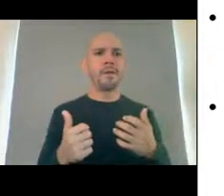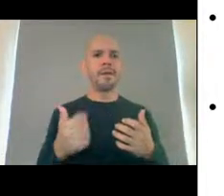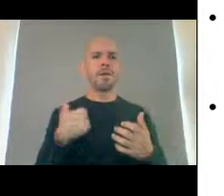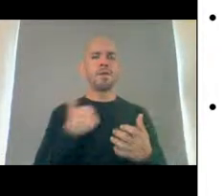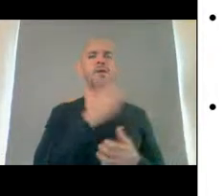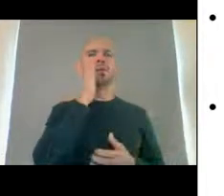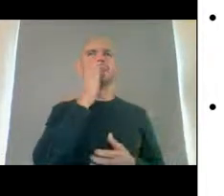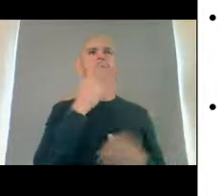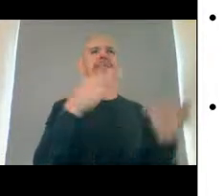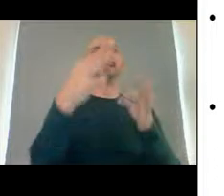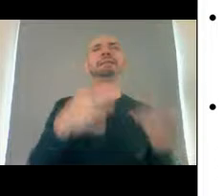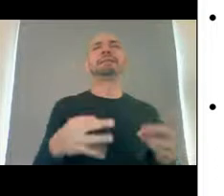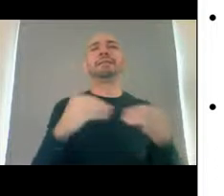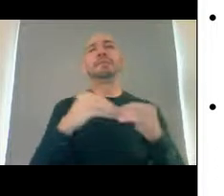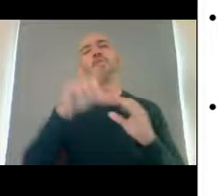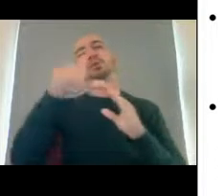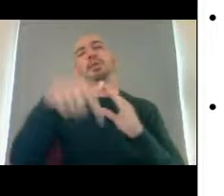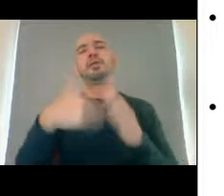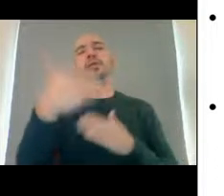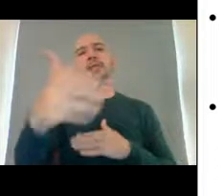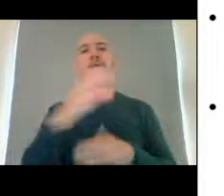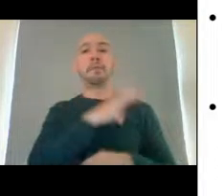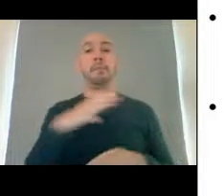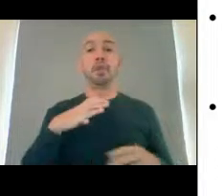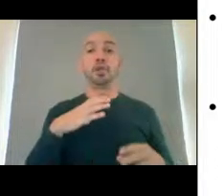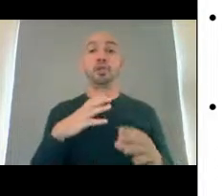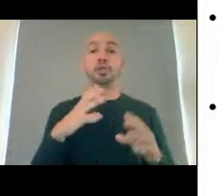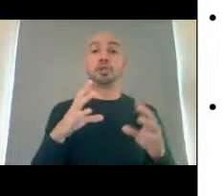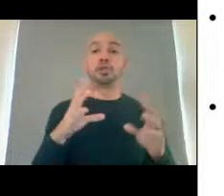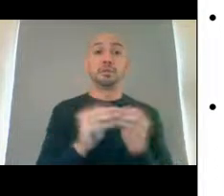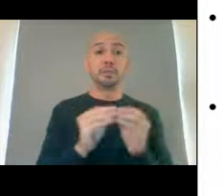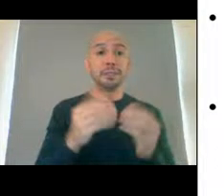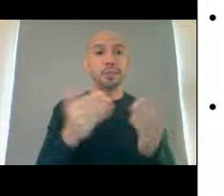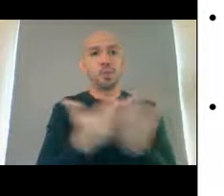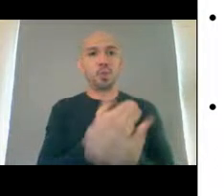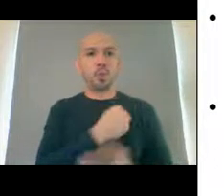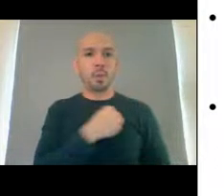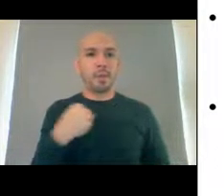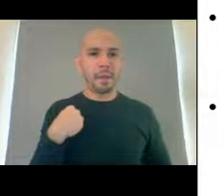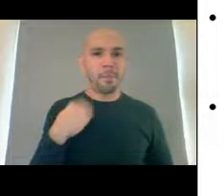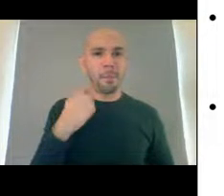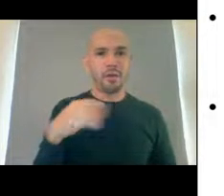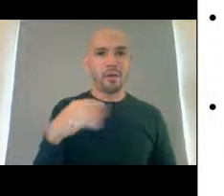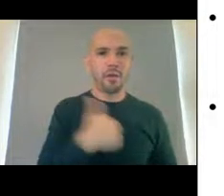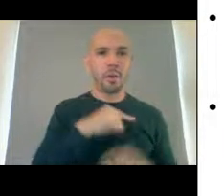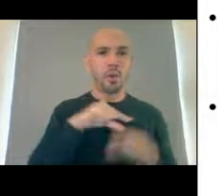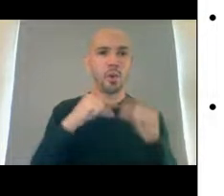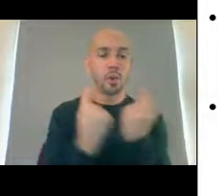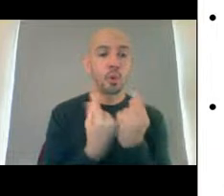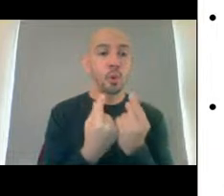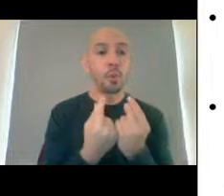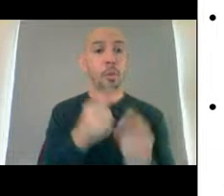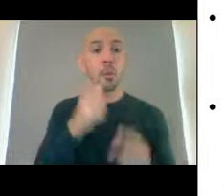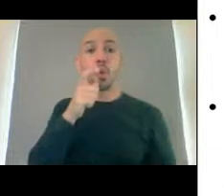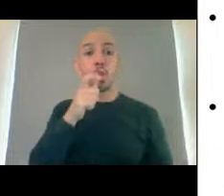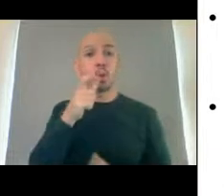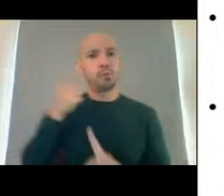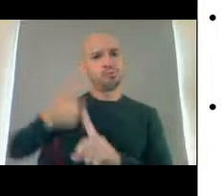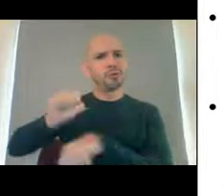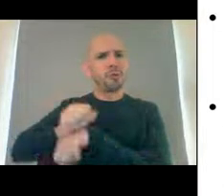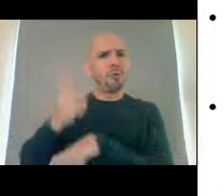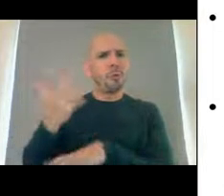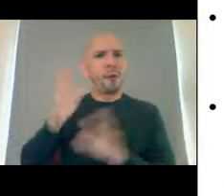future commission meeting um a new member of our sustainability uh group that is is going to be focused